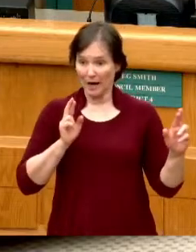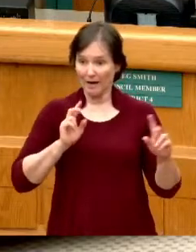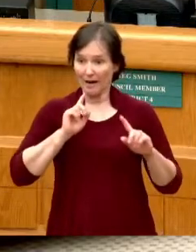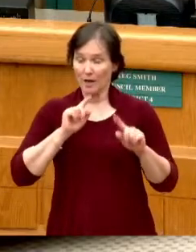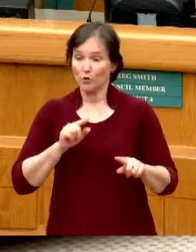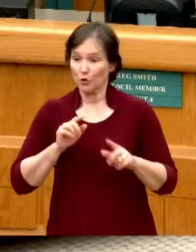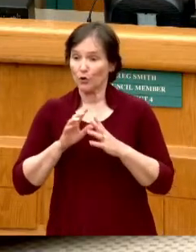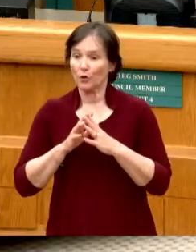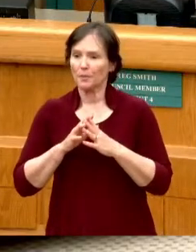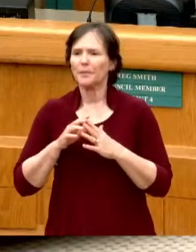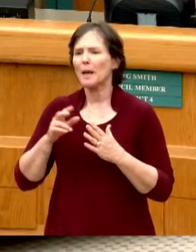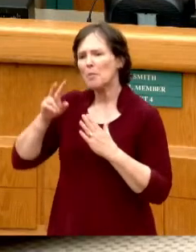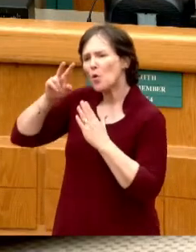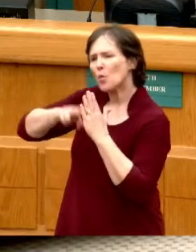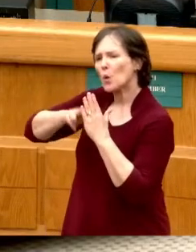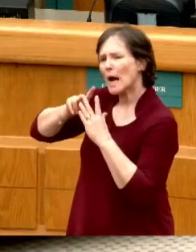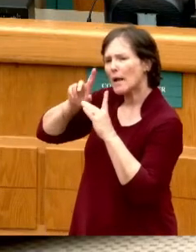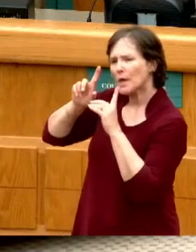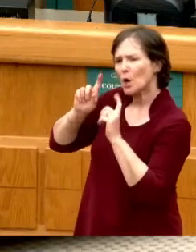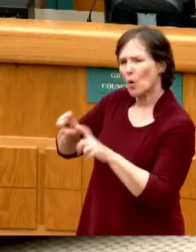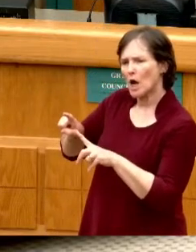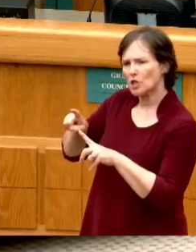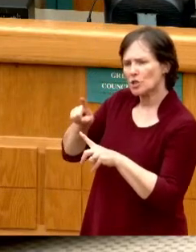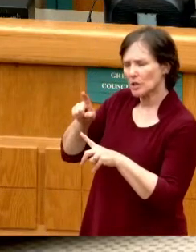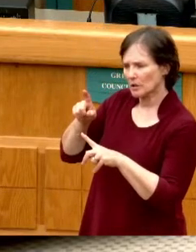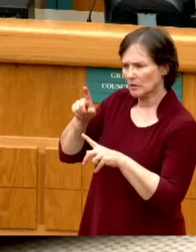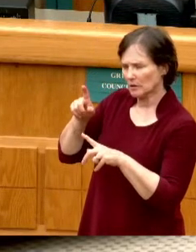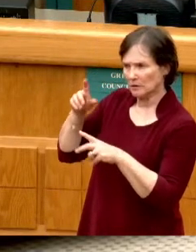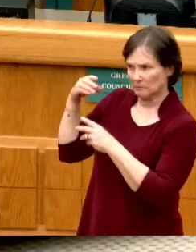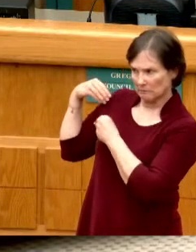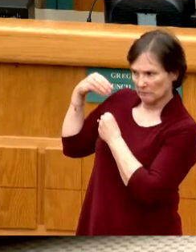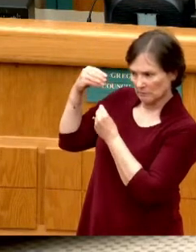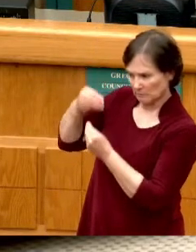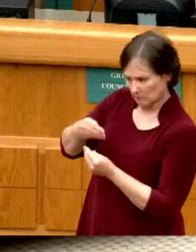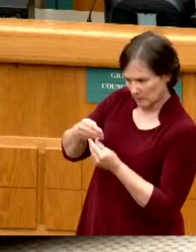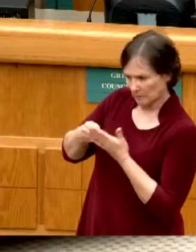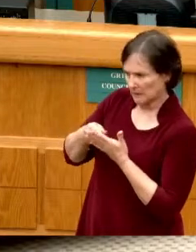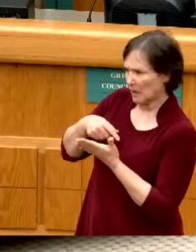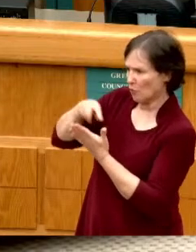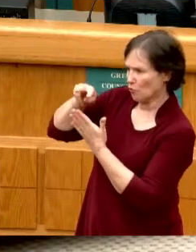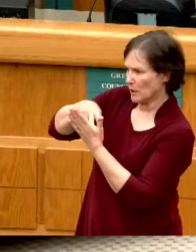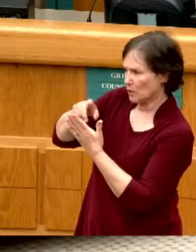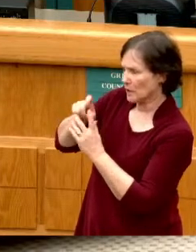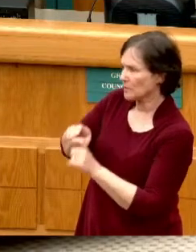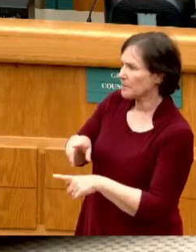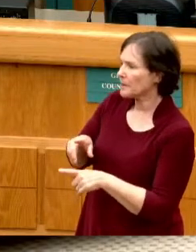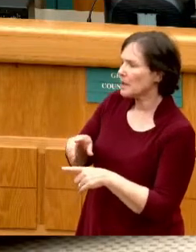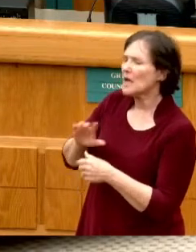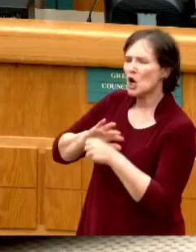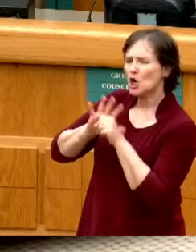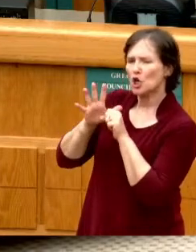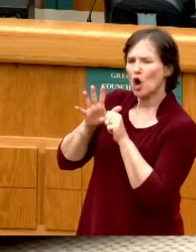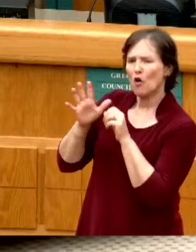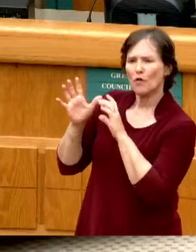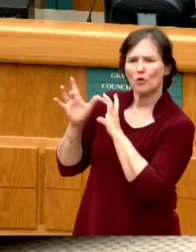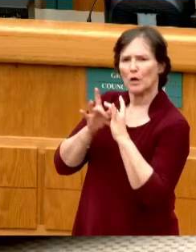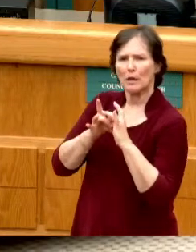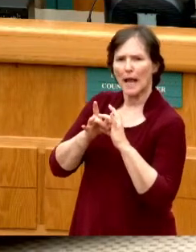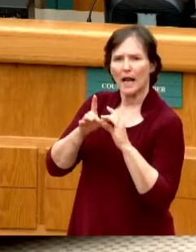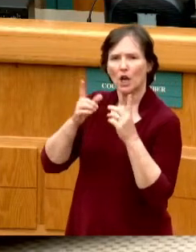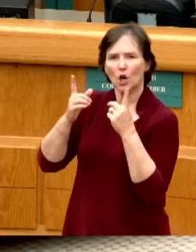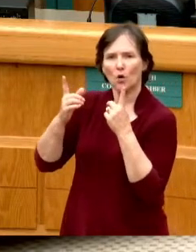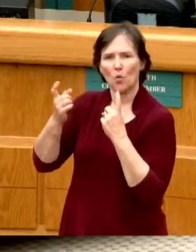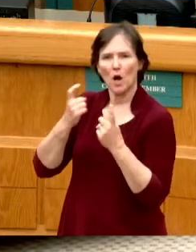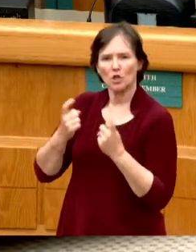Okay, I'm going to read the question just Yes, because sir. these have been passed along to me. I want to make sure I get Yes. them absolutely right. They are COVID-19 related questions Okay. that were from